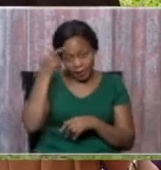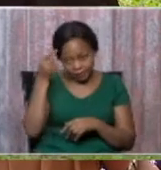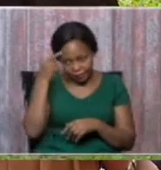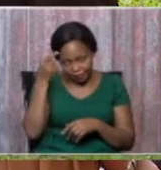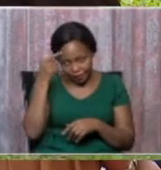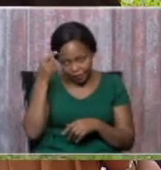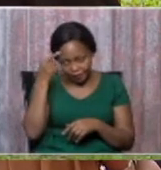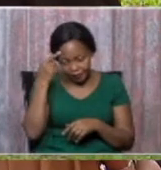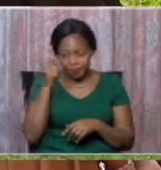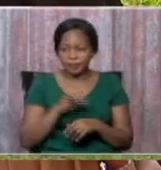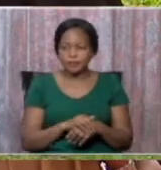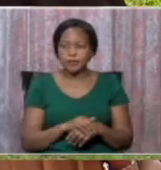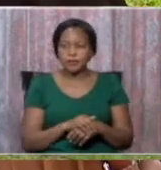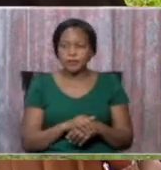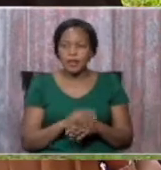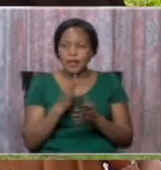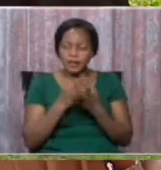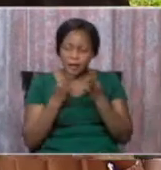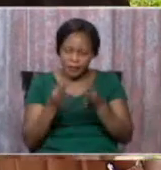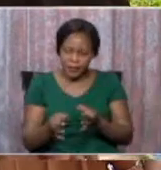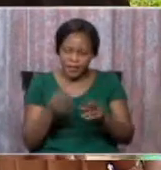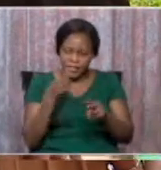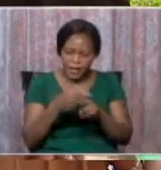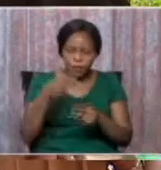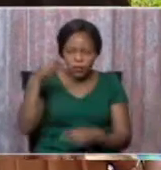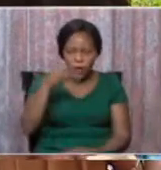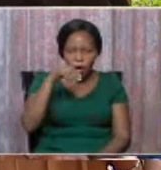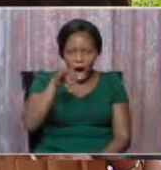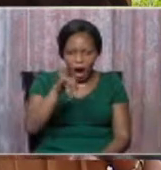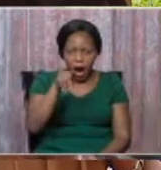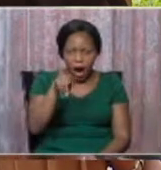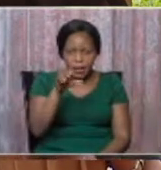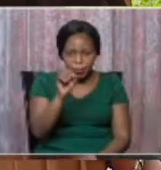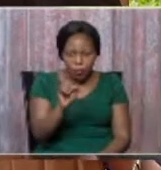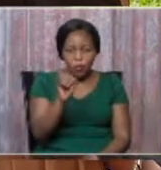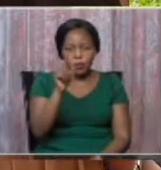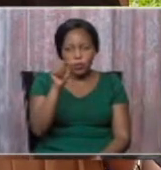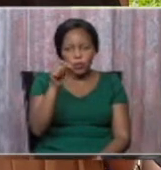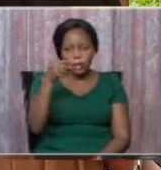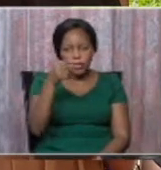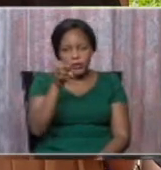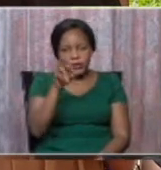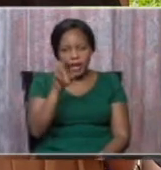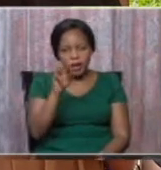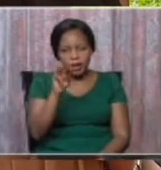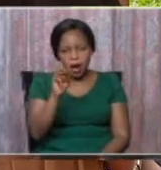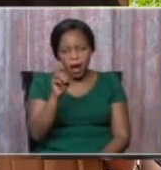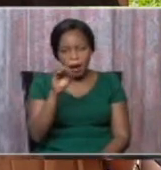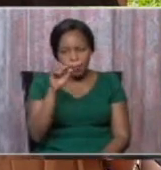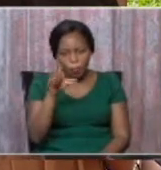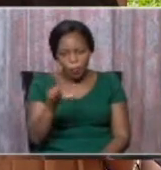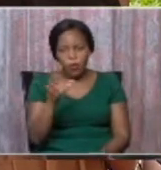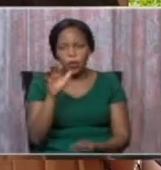And all these then result in the breasts growing. Then you can draw another arrow for